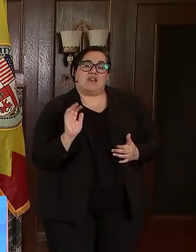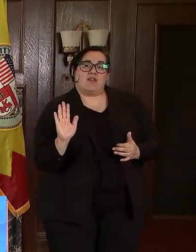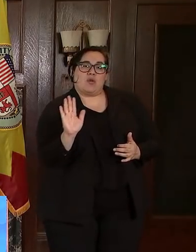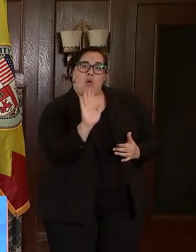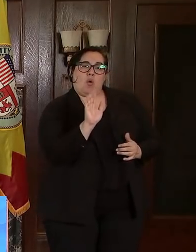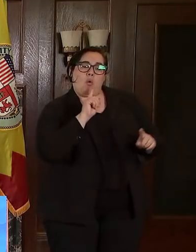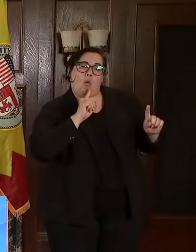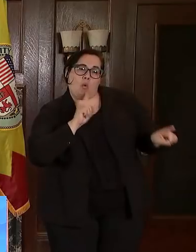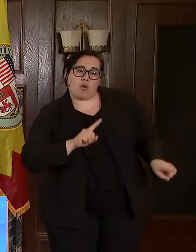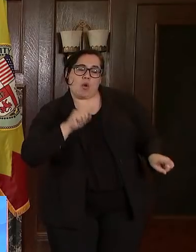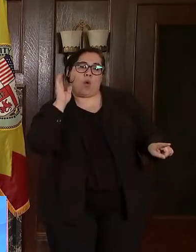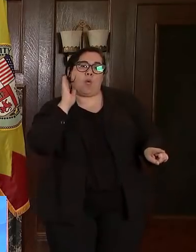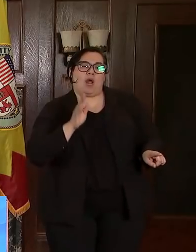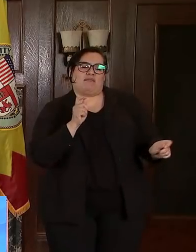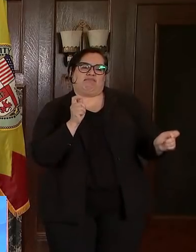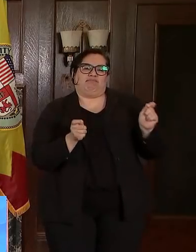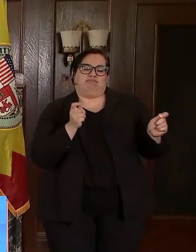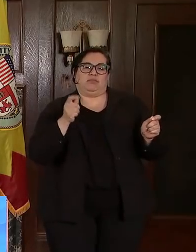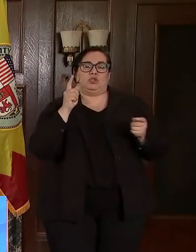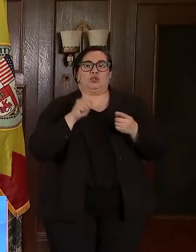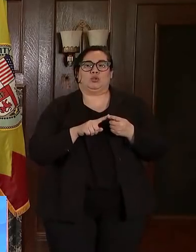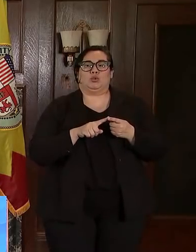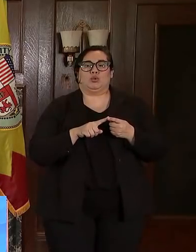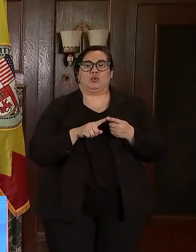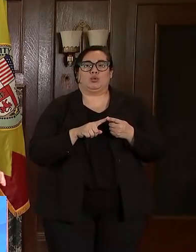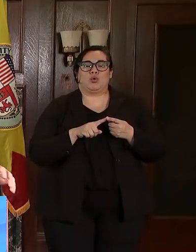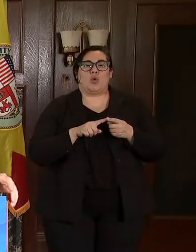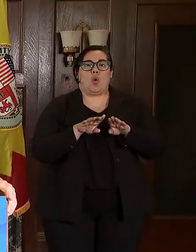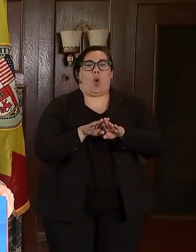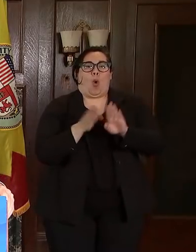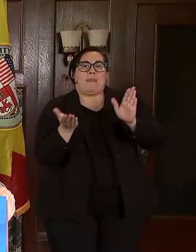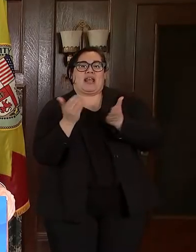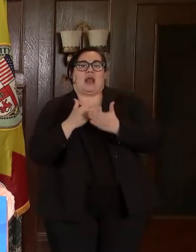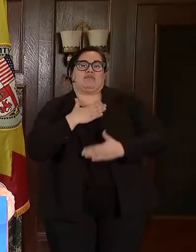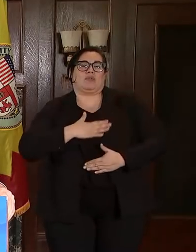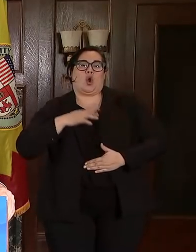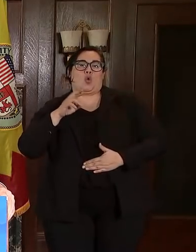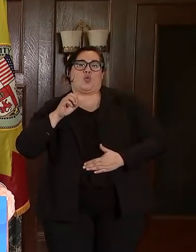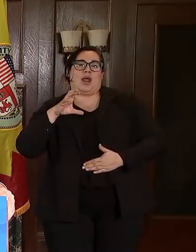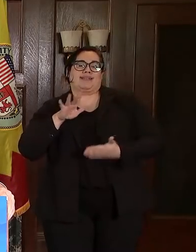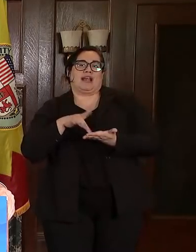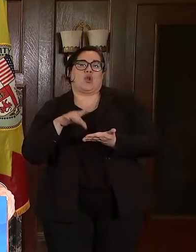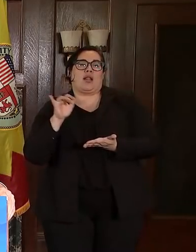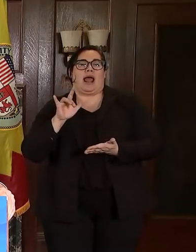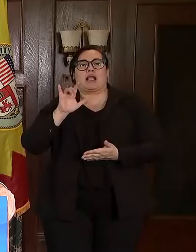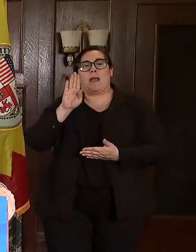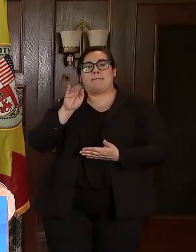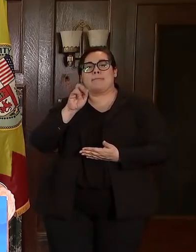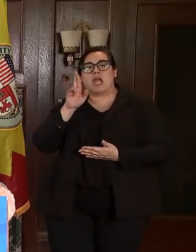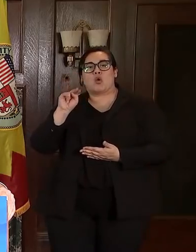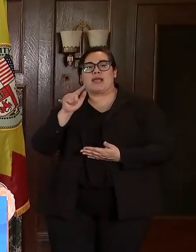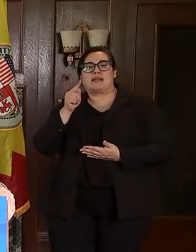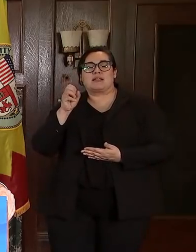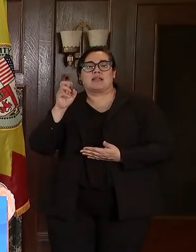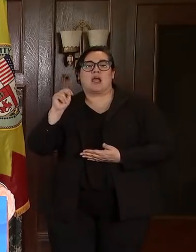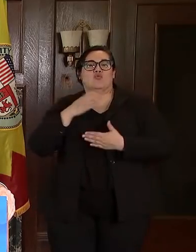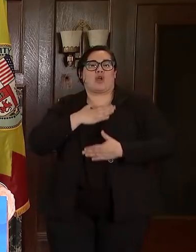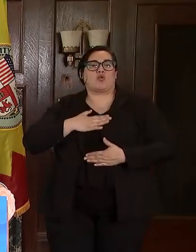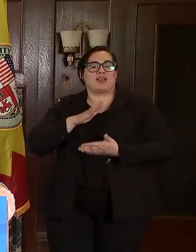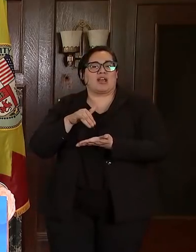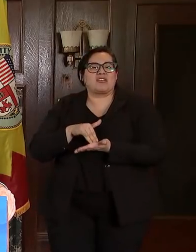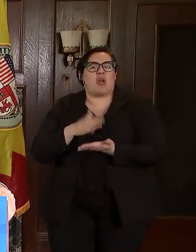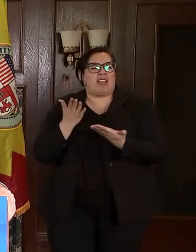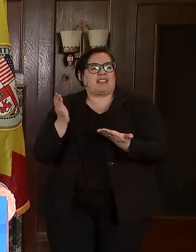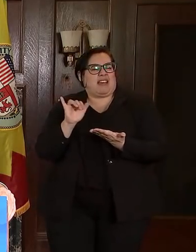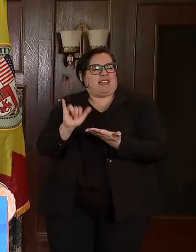your orders are going to be modified to reopen rec centers like the Barrington Recreation Center and things like that, and the